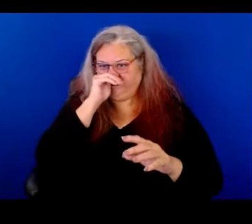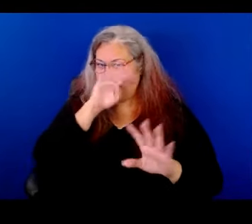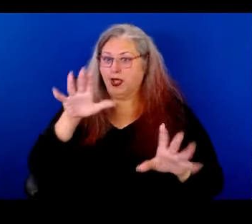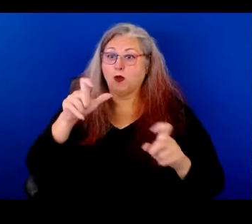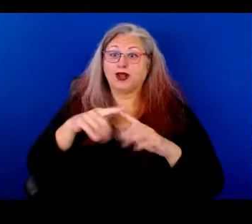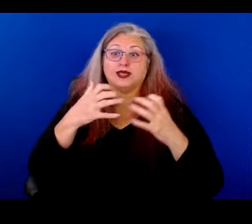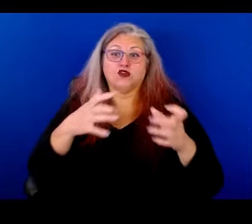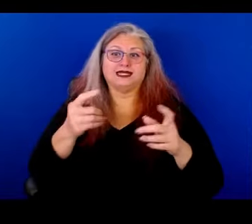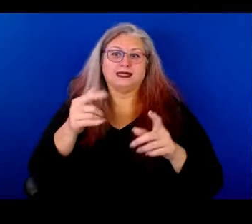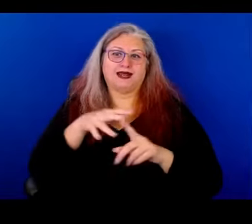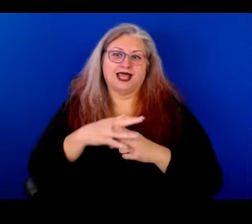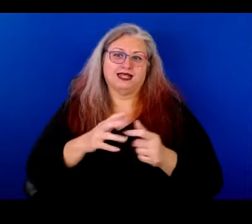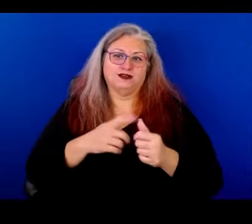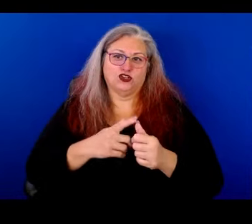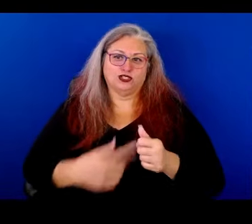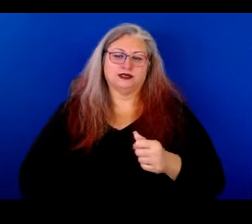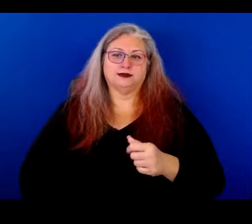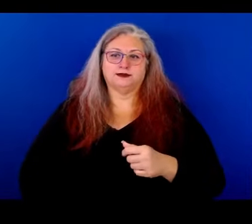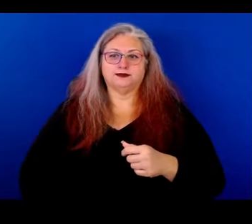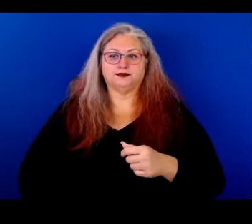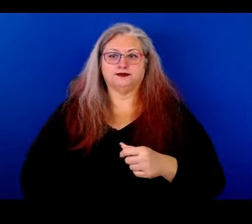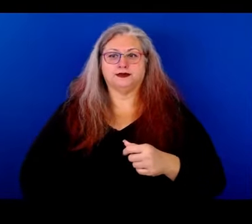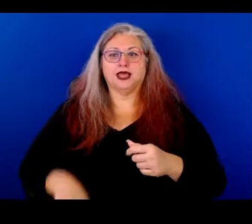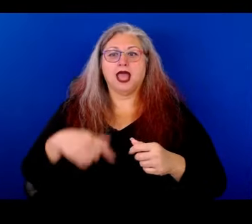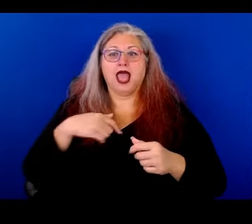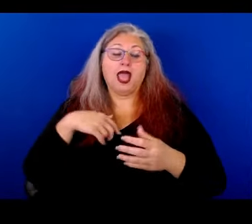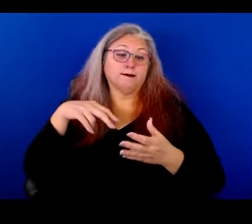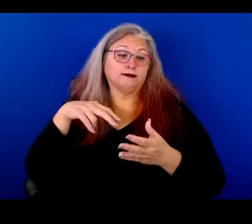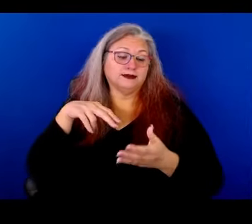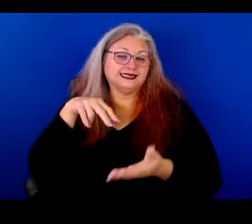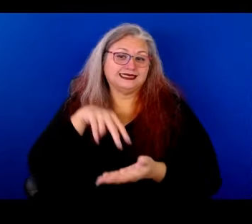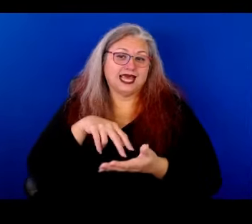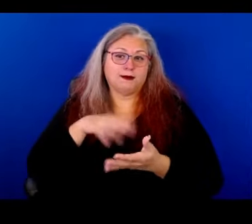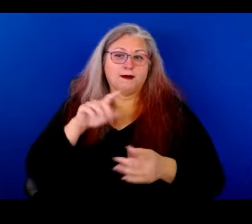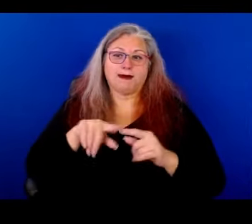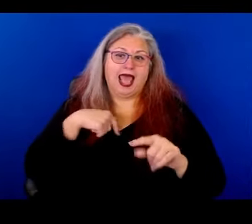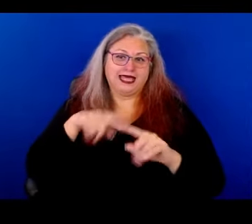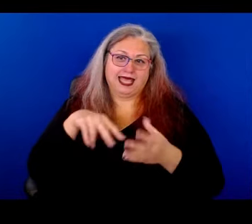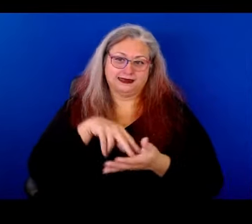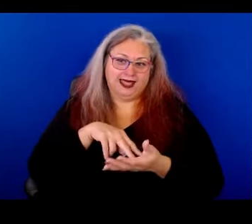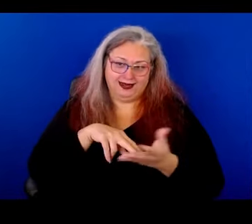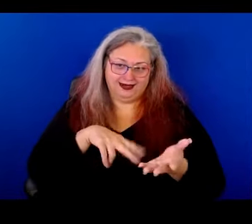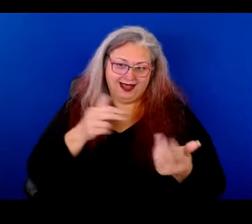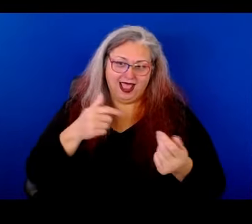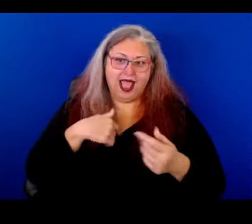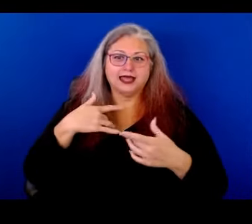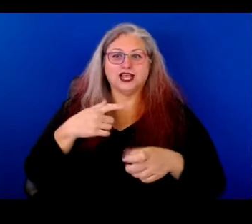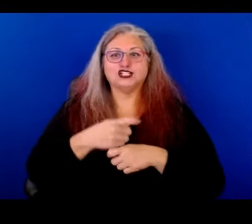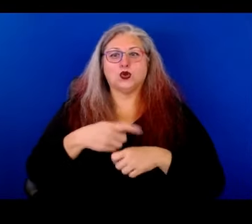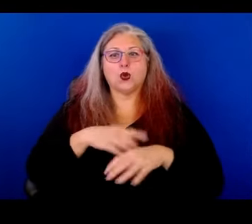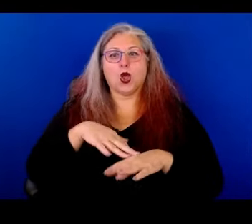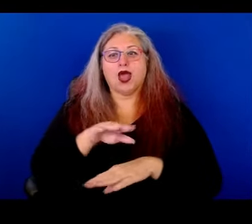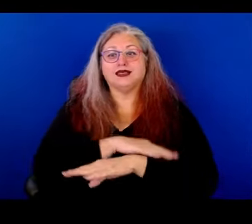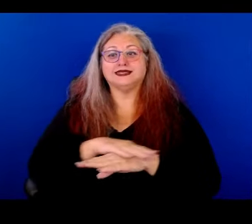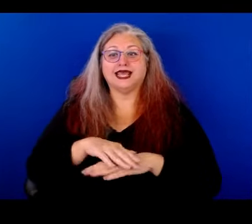your audience a little bit of context. I'm a stand-up comedian who can't stand up. And I often joke on